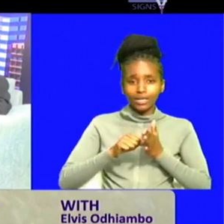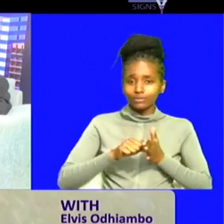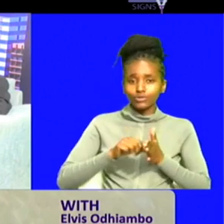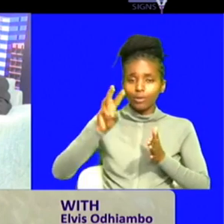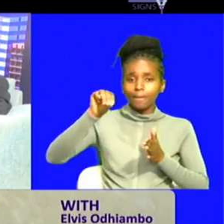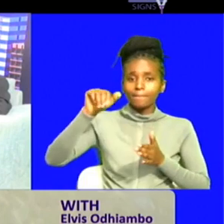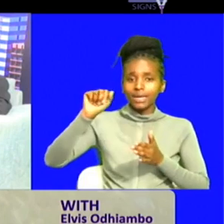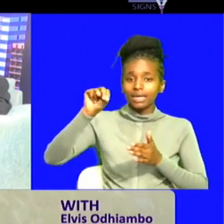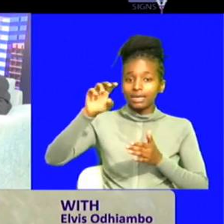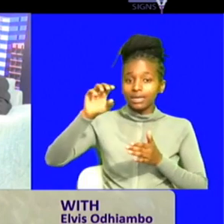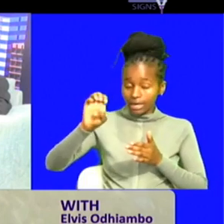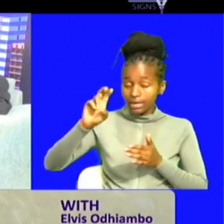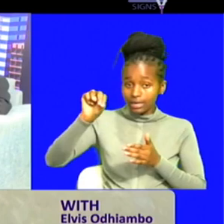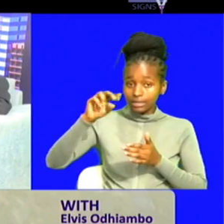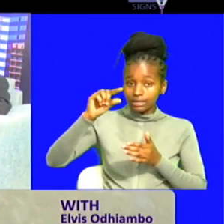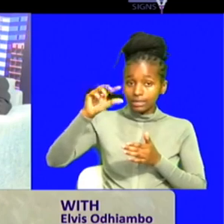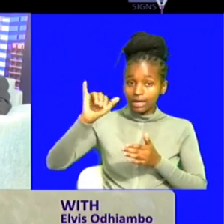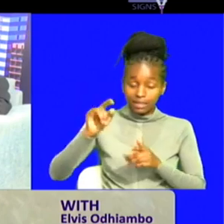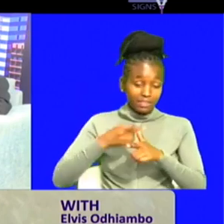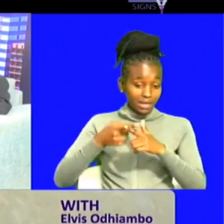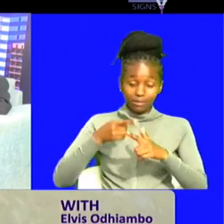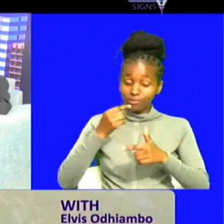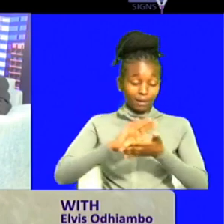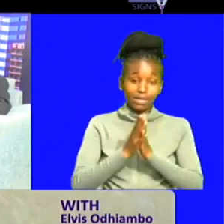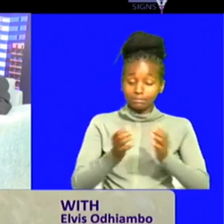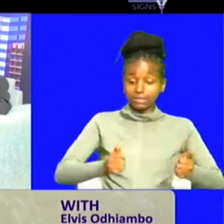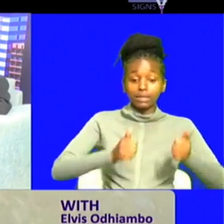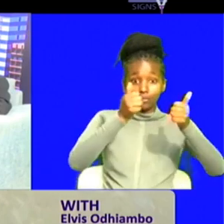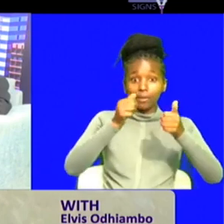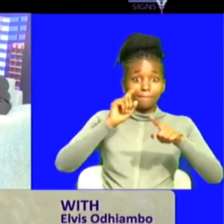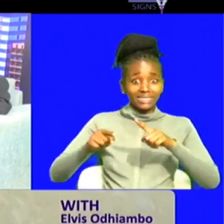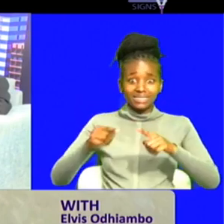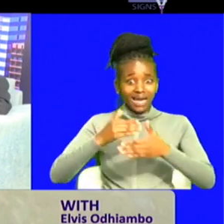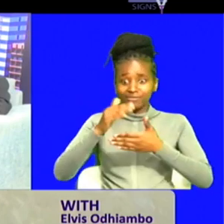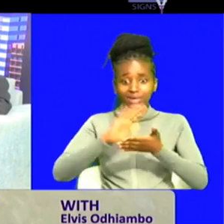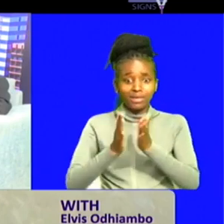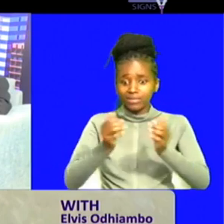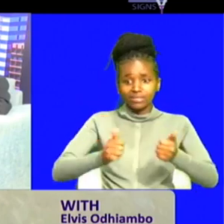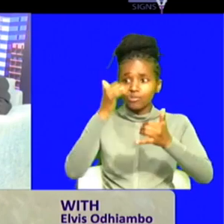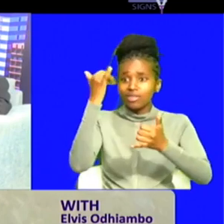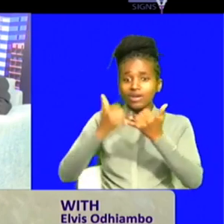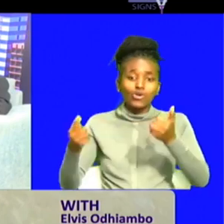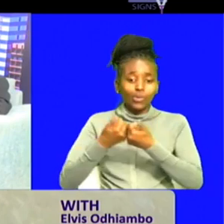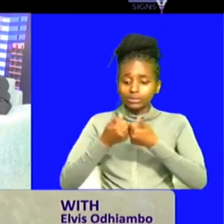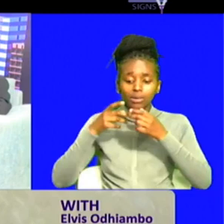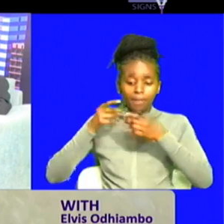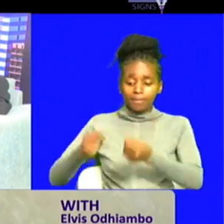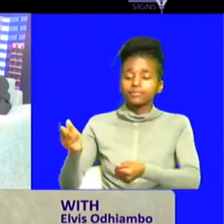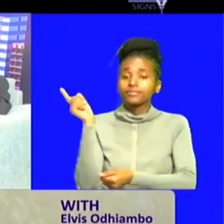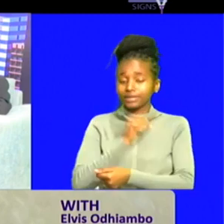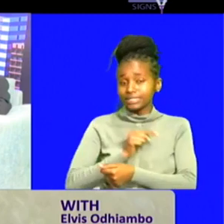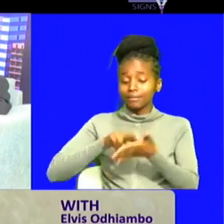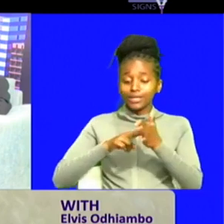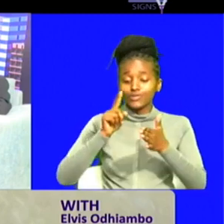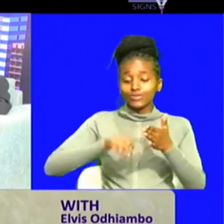up being champions, and also despite the fact that they were champions, walipigwa game yao ya mwisho. So it is a tricky